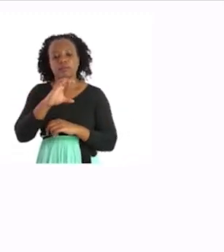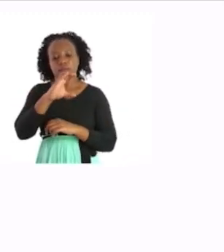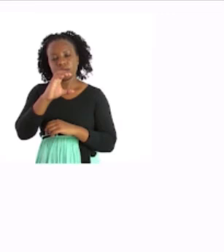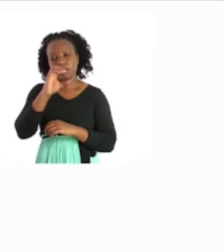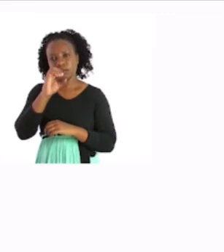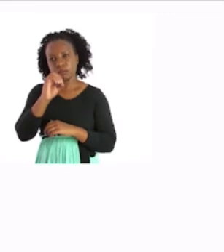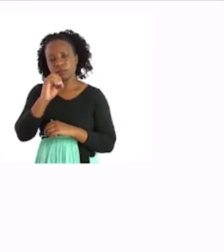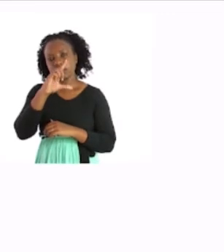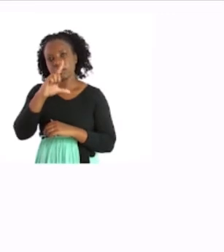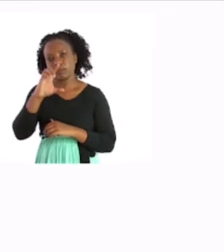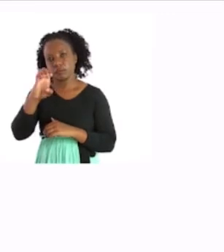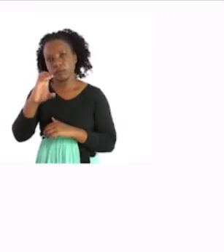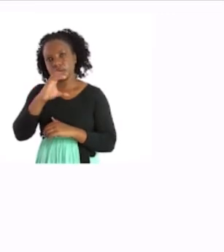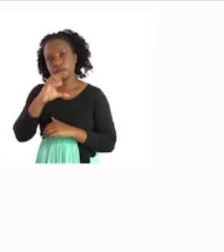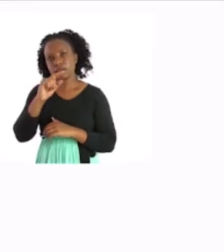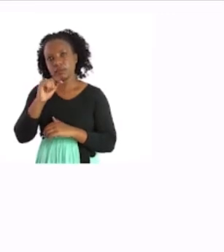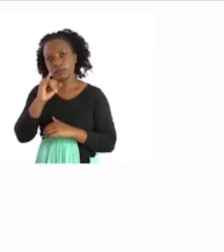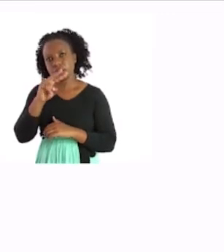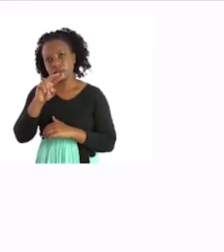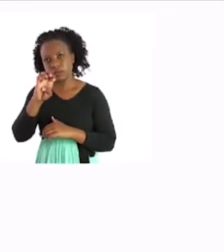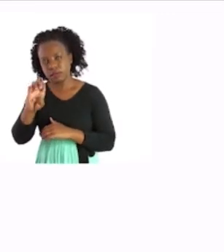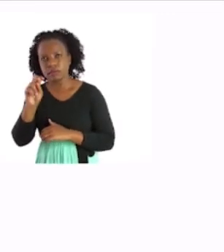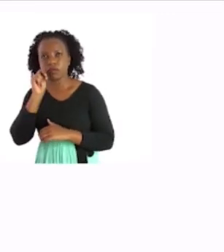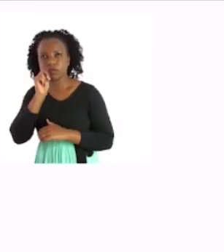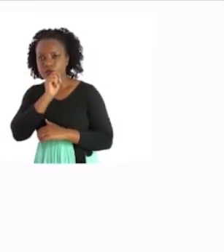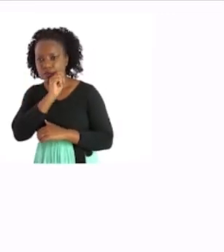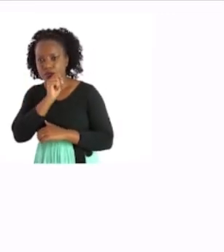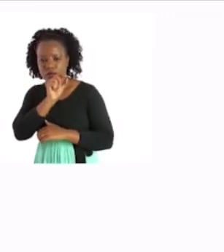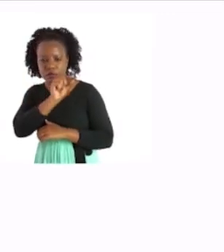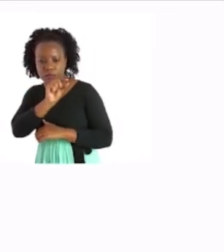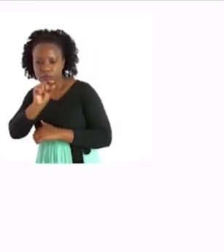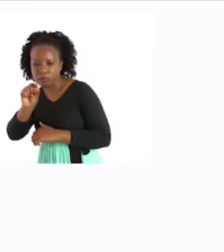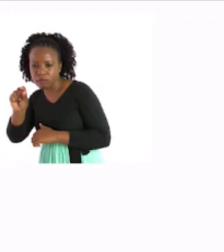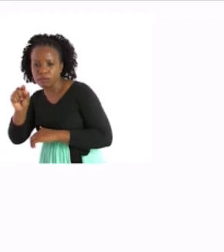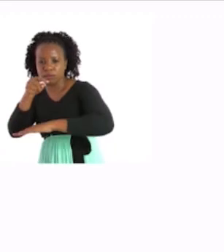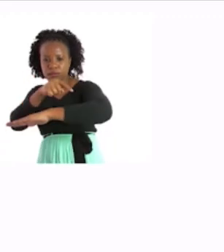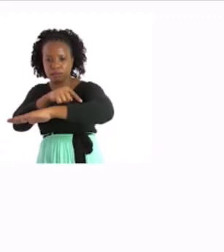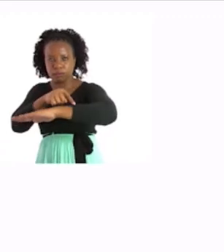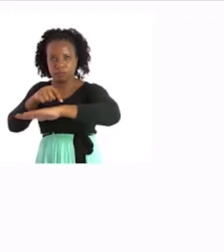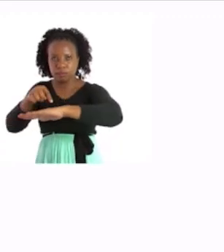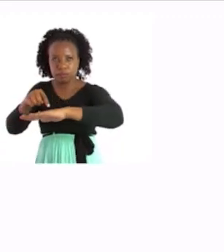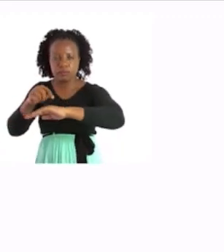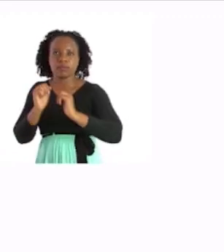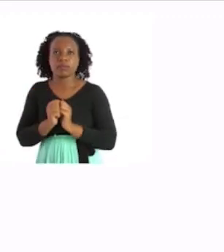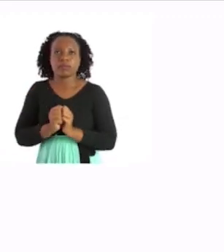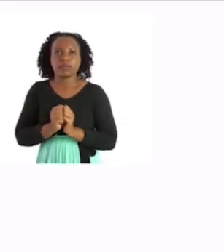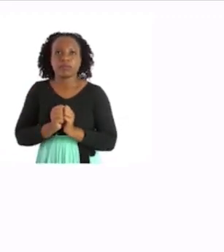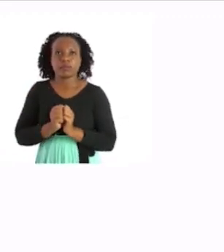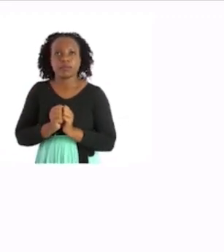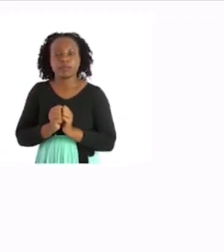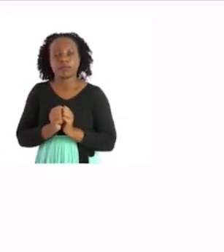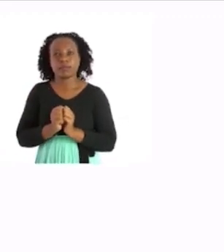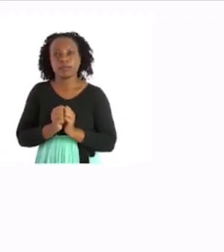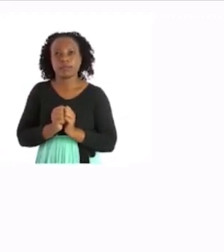the sentences and underline them. What are you supposed to do? You are supposed to find the